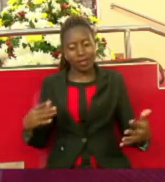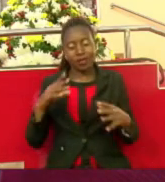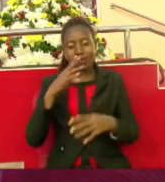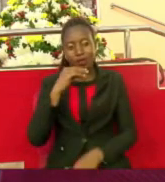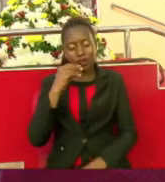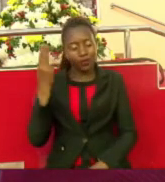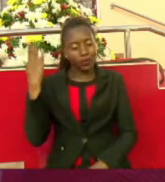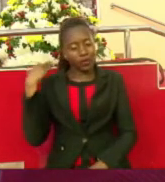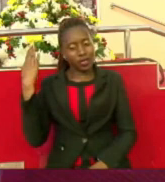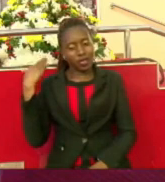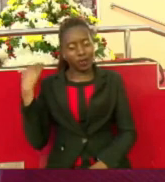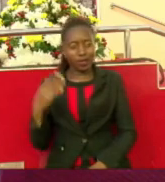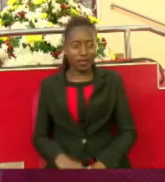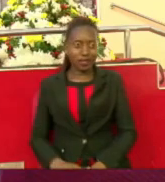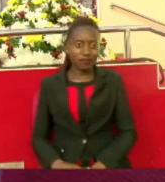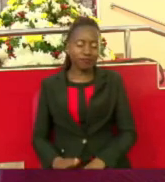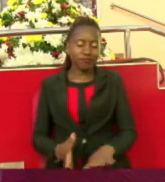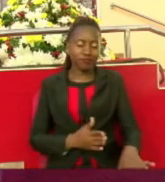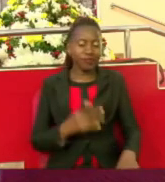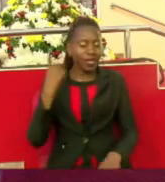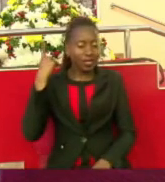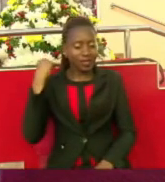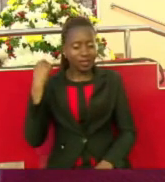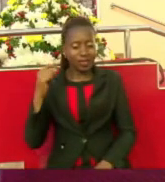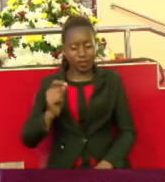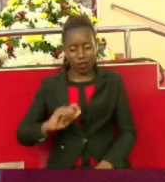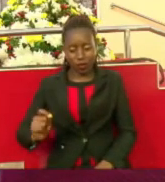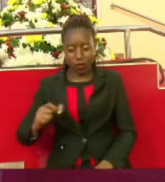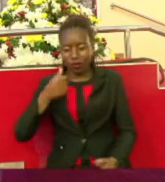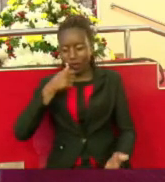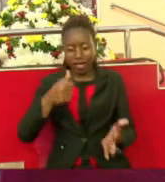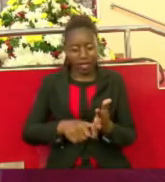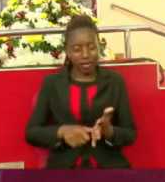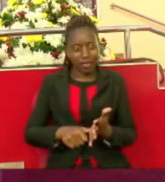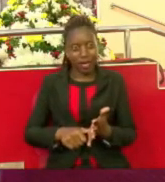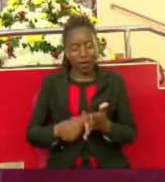Listen, Trey, she wrote to me a letter for my birthday.